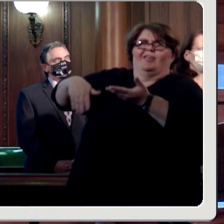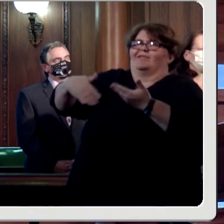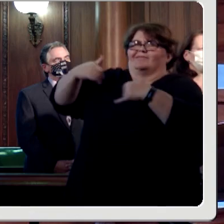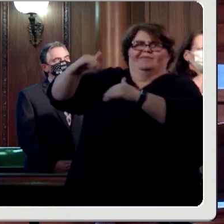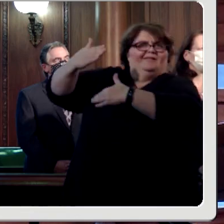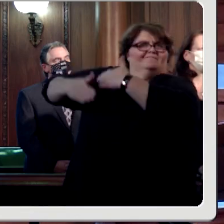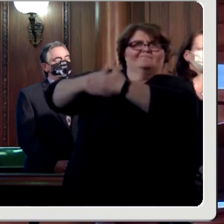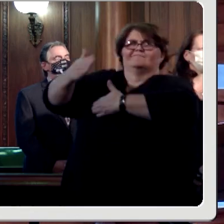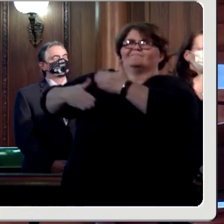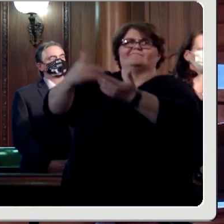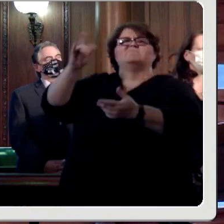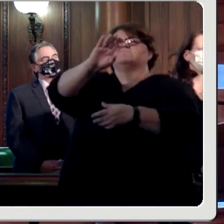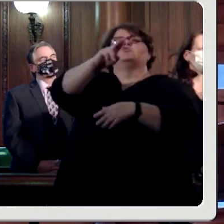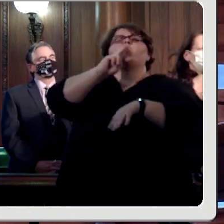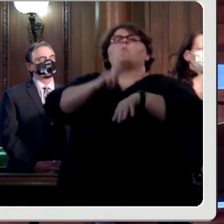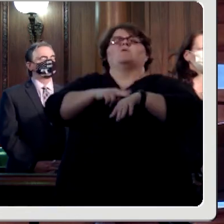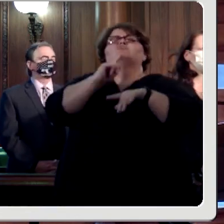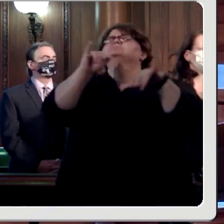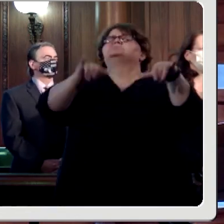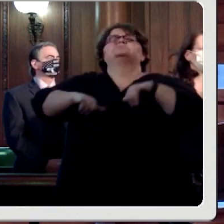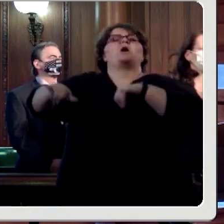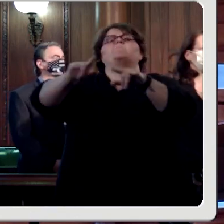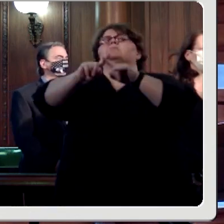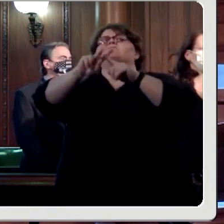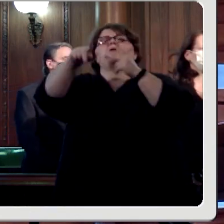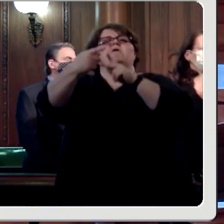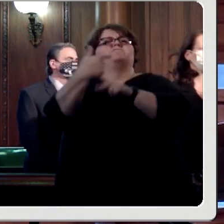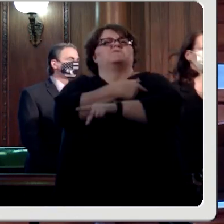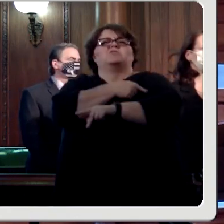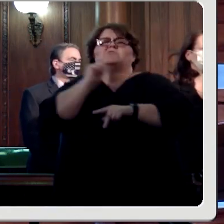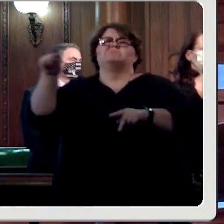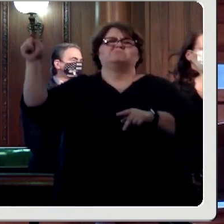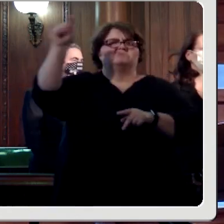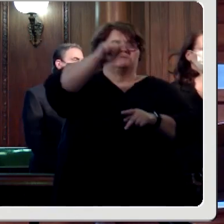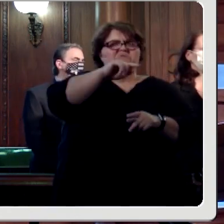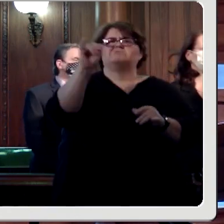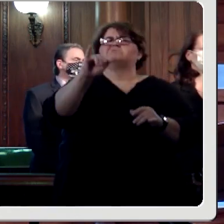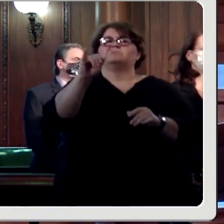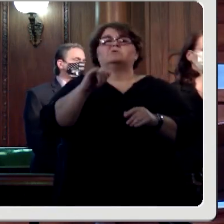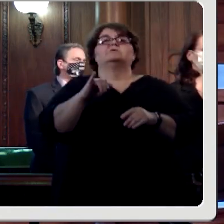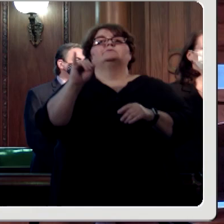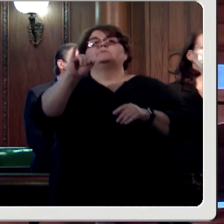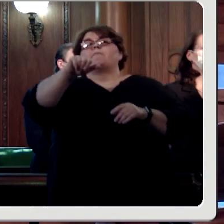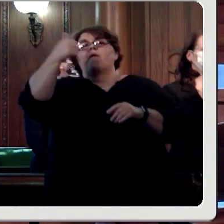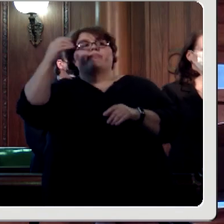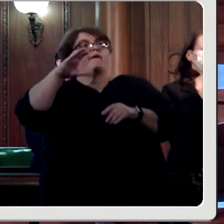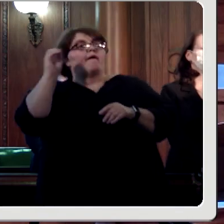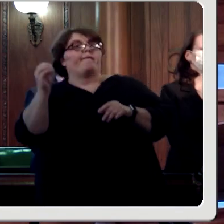trial. We have had other manufacturers do similar things in response to